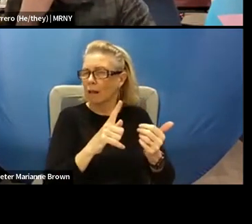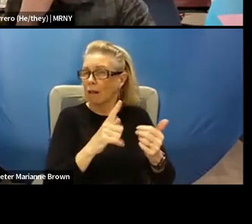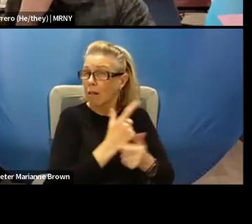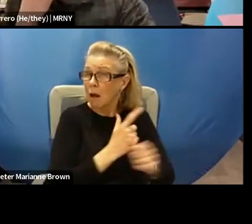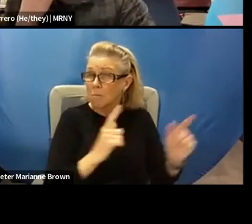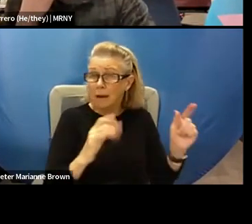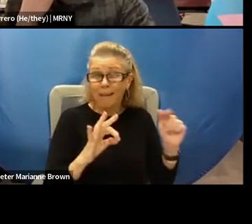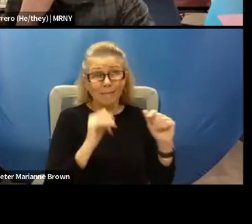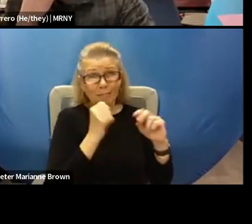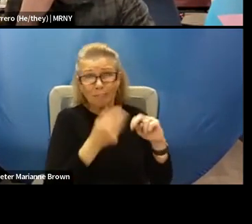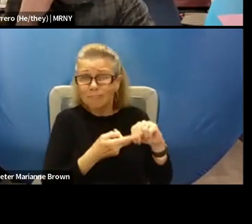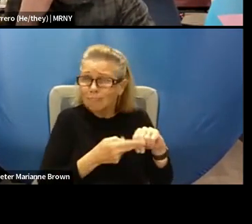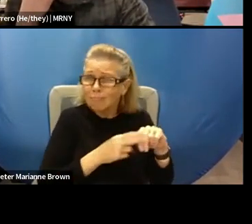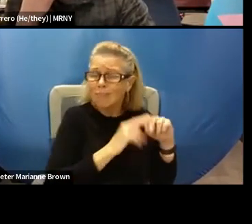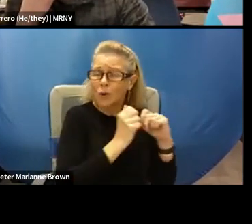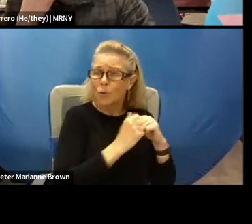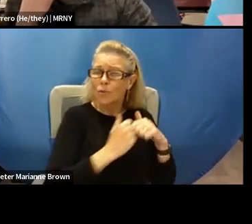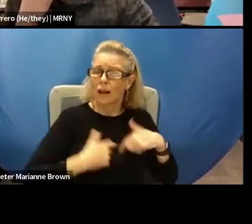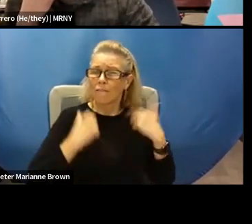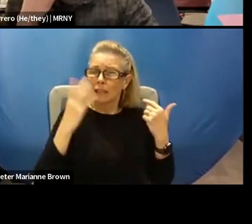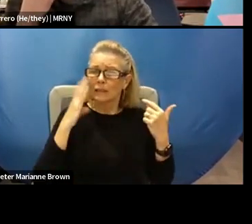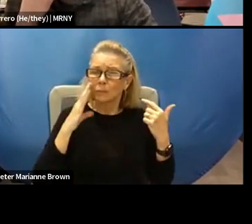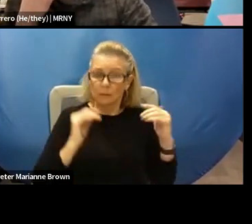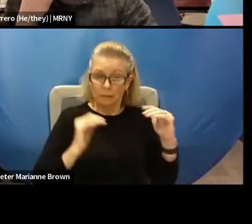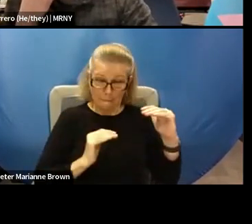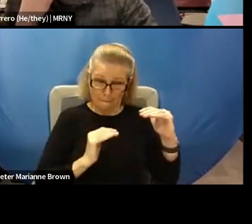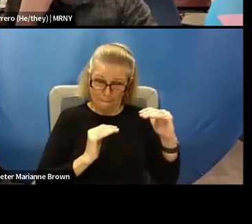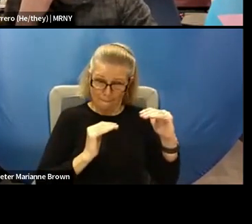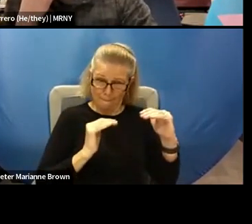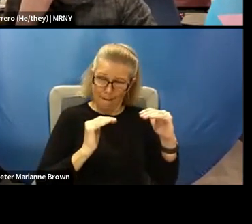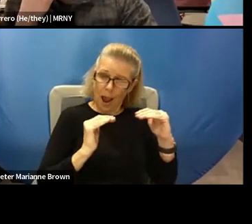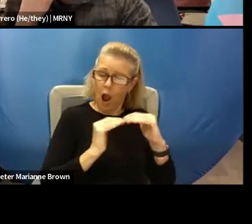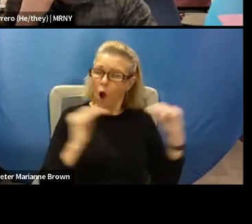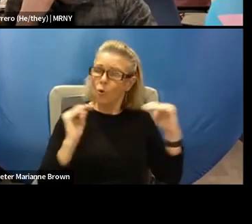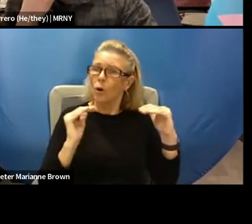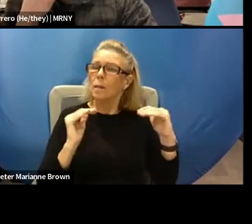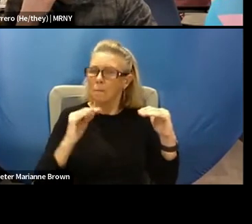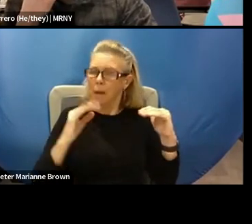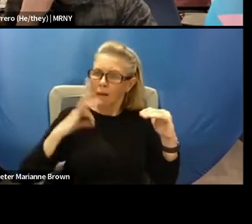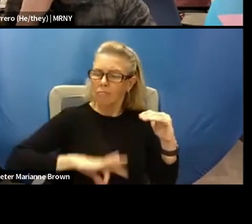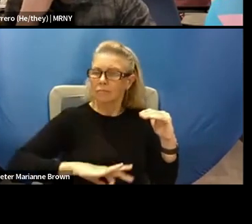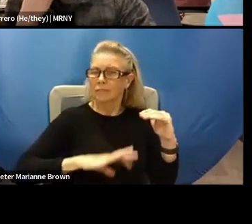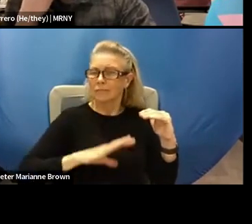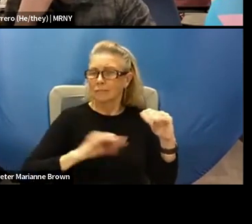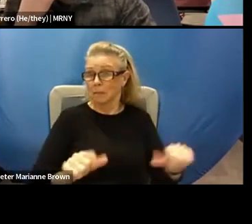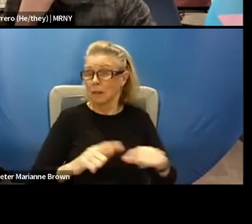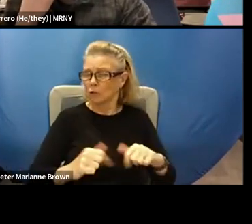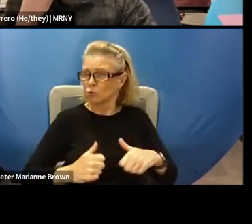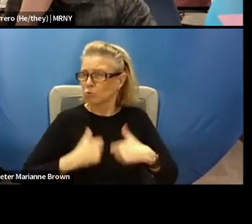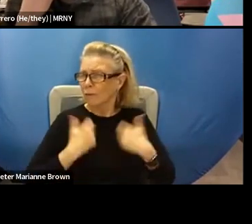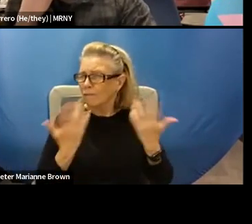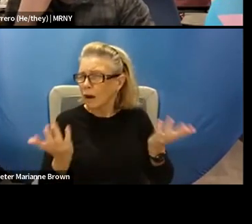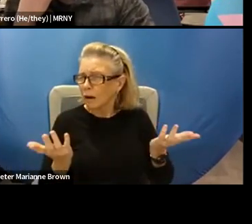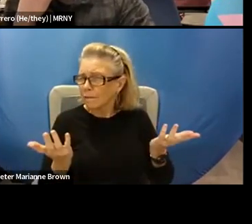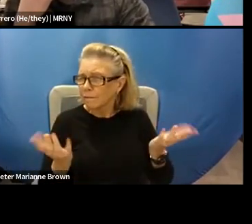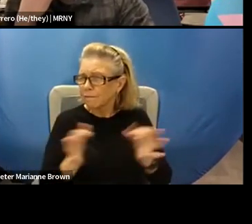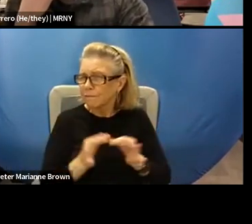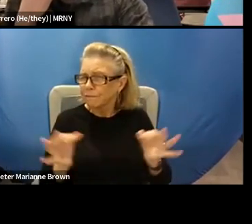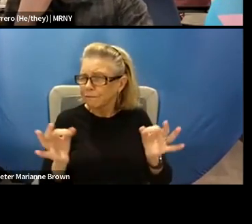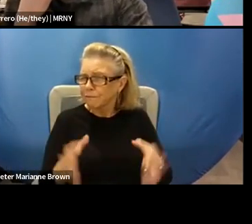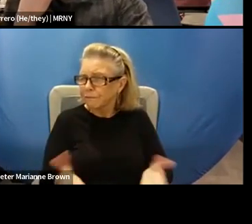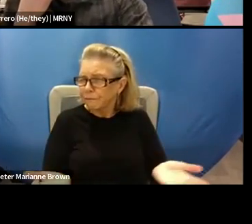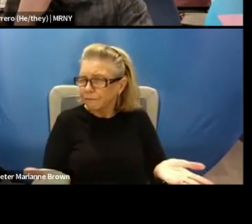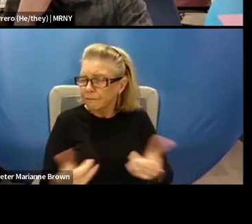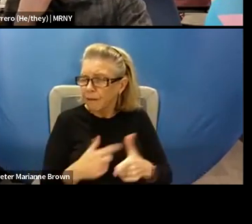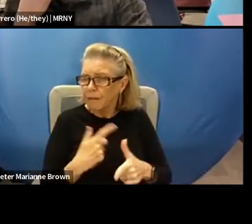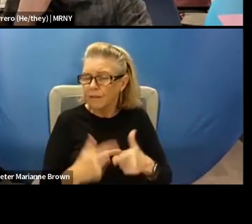with a lived experience of equitable gains and the ability to survive? I really think that that visibility has